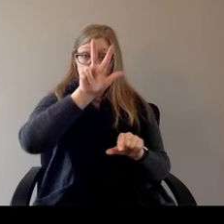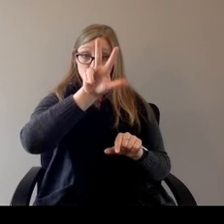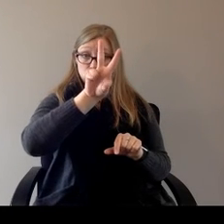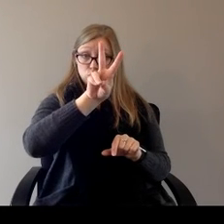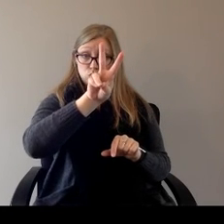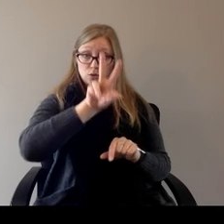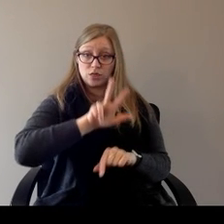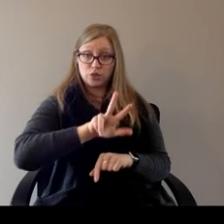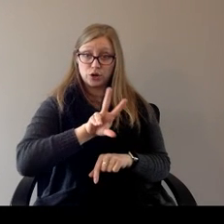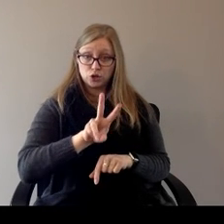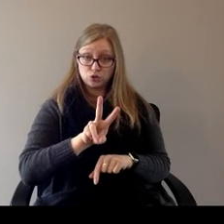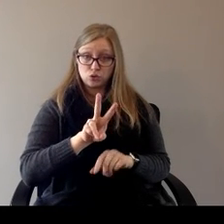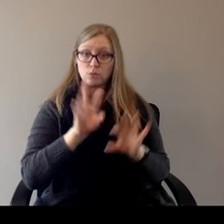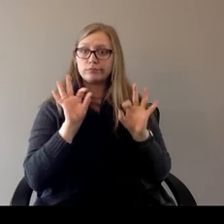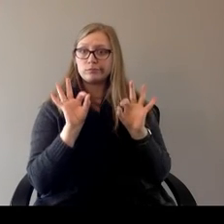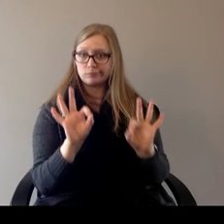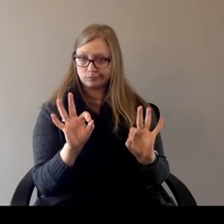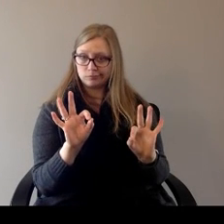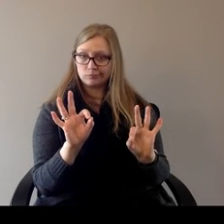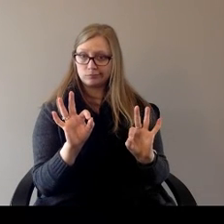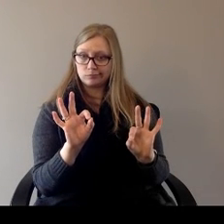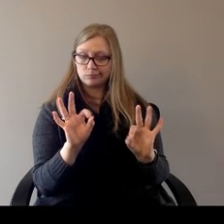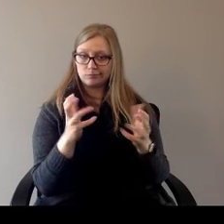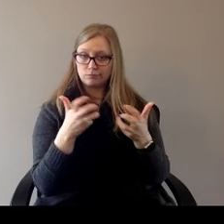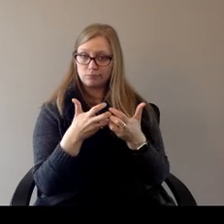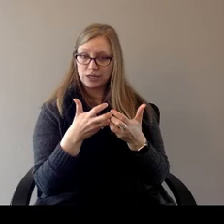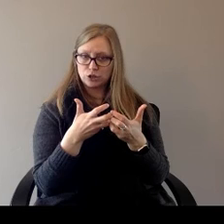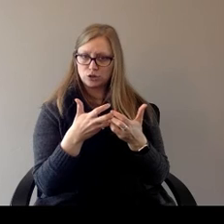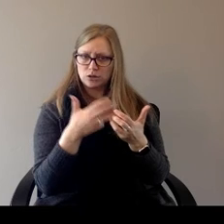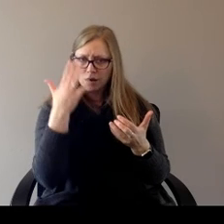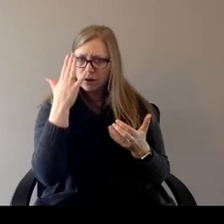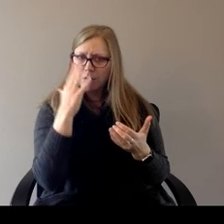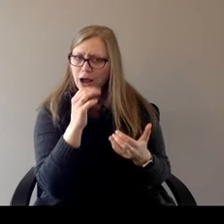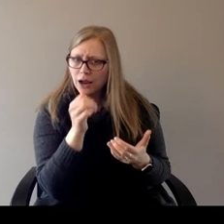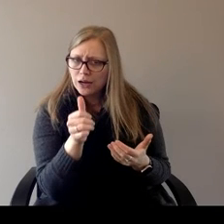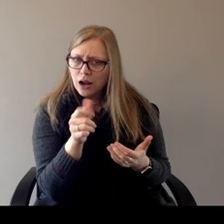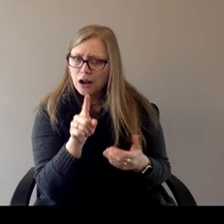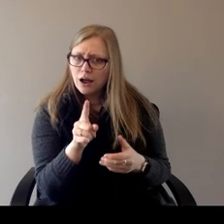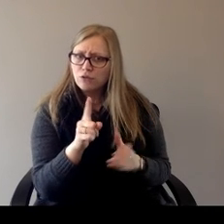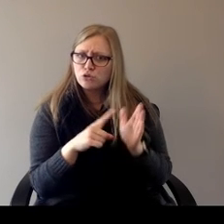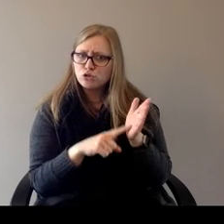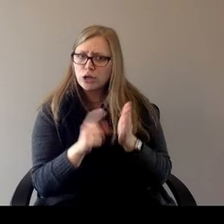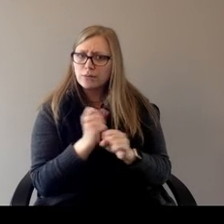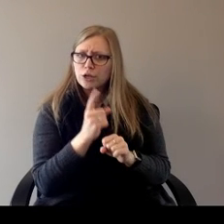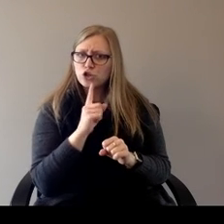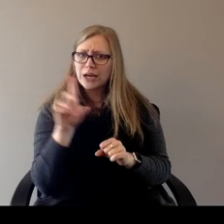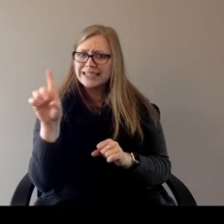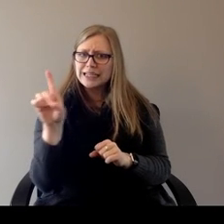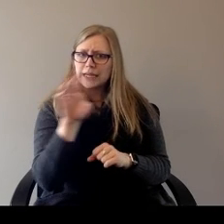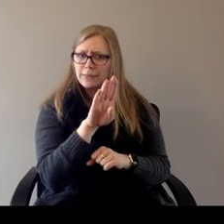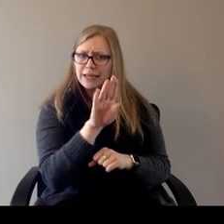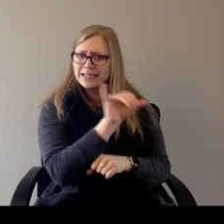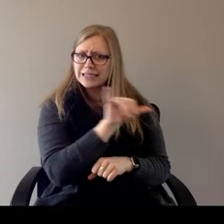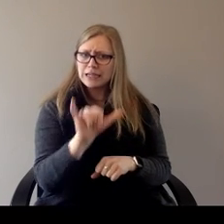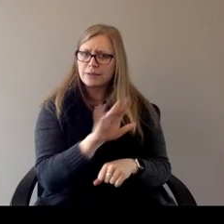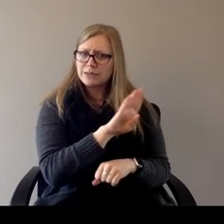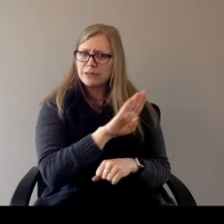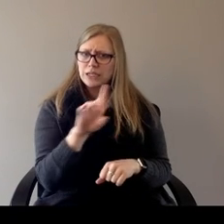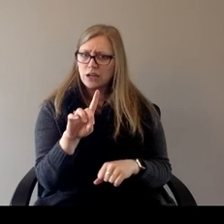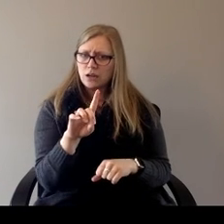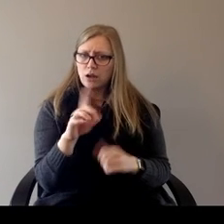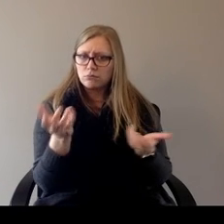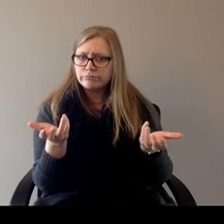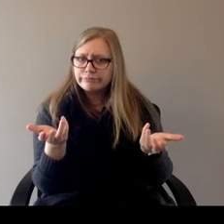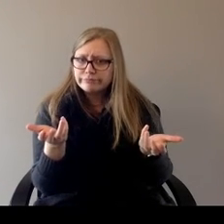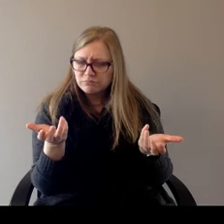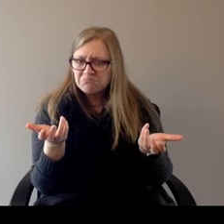And that's the angle. And why don't I have to verify that DB is the same as DB? Because it's itself. And so I don't have